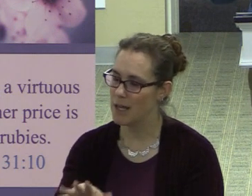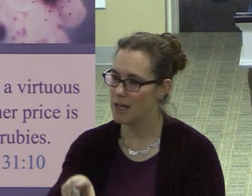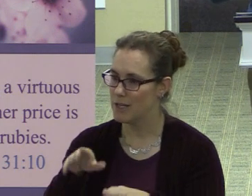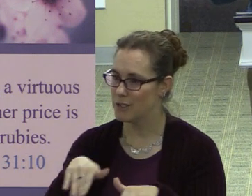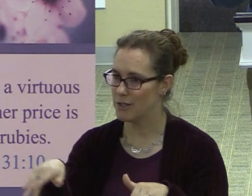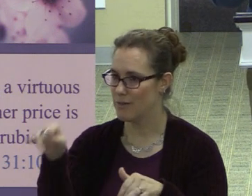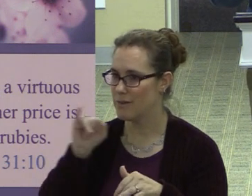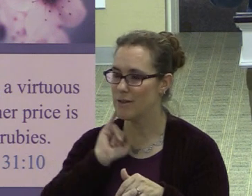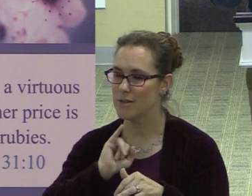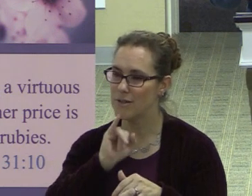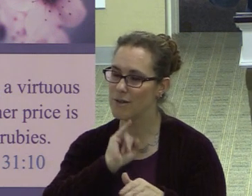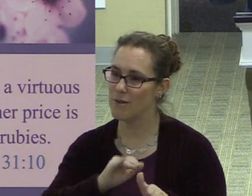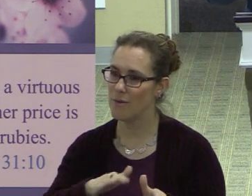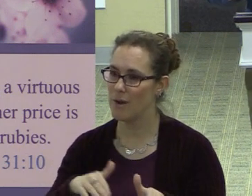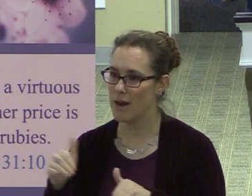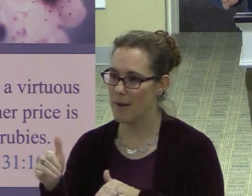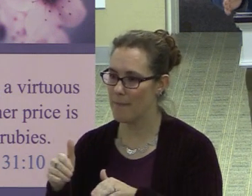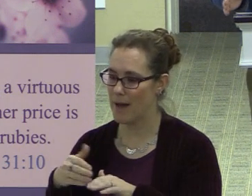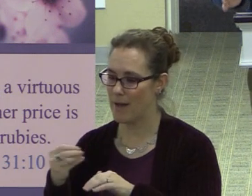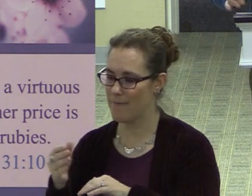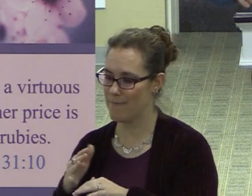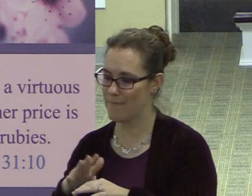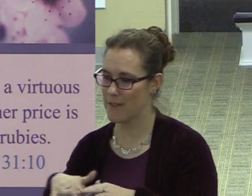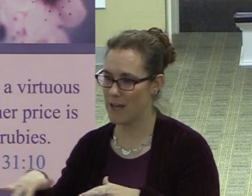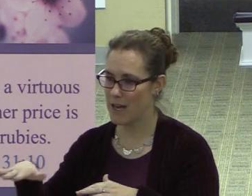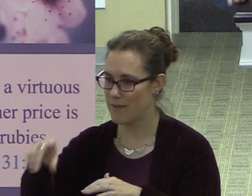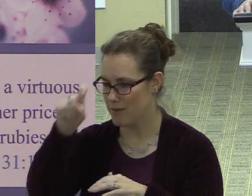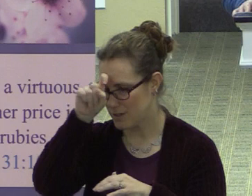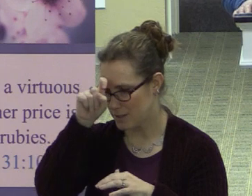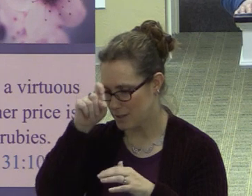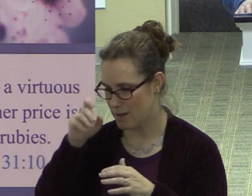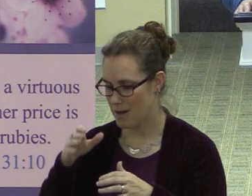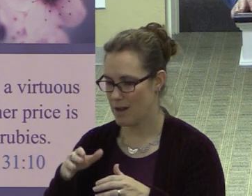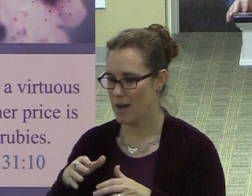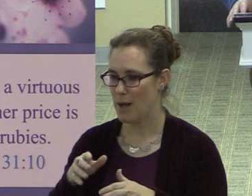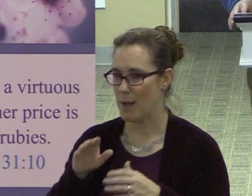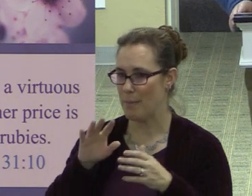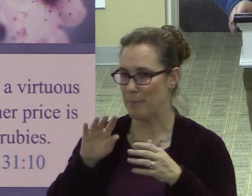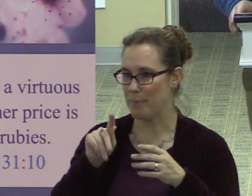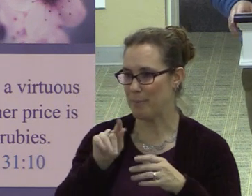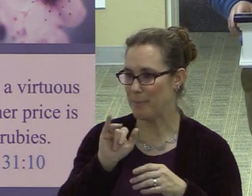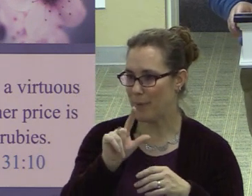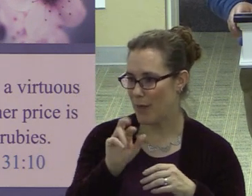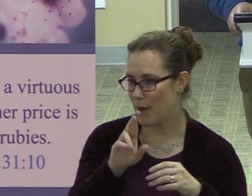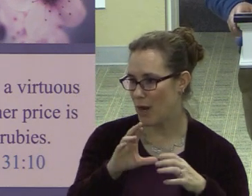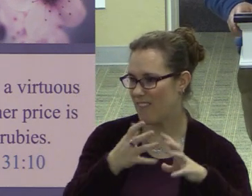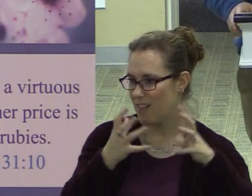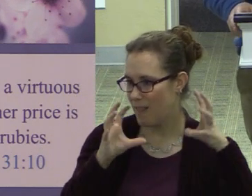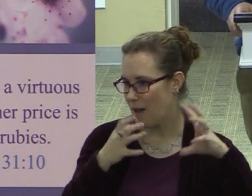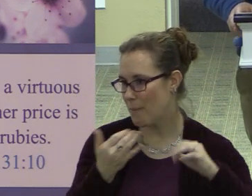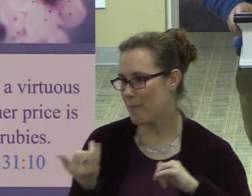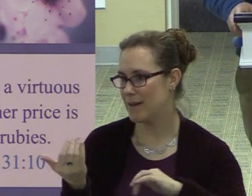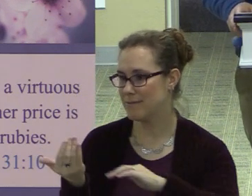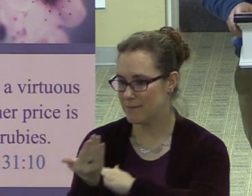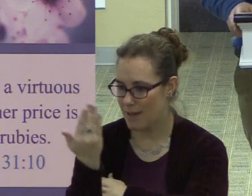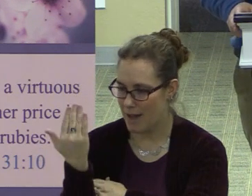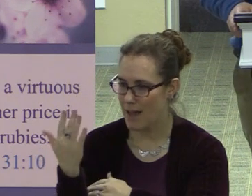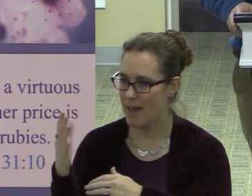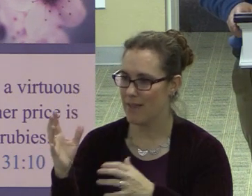of the land of Egypt. So they're directly led by God. We know a pillar of cloud by day, fire by night. Just incredible.